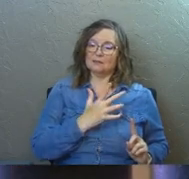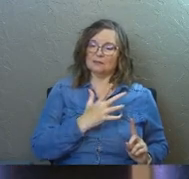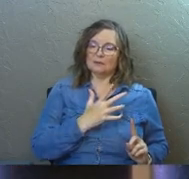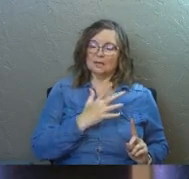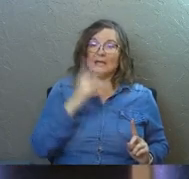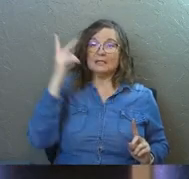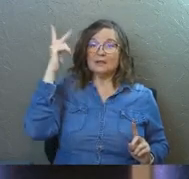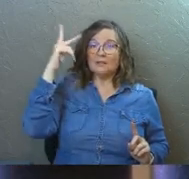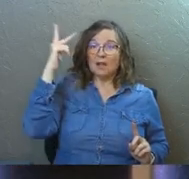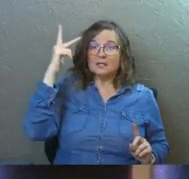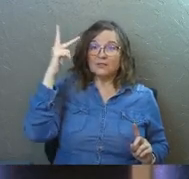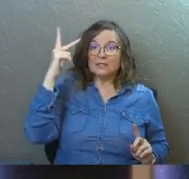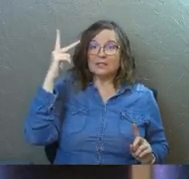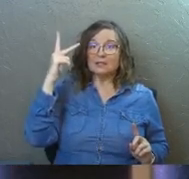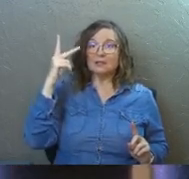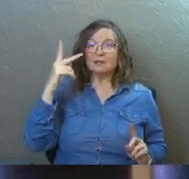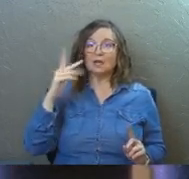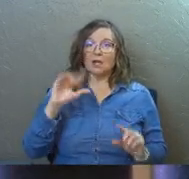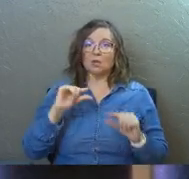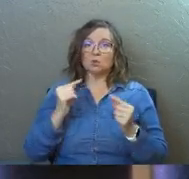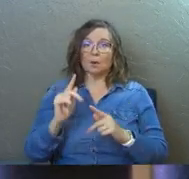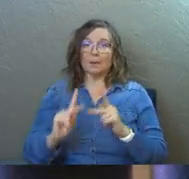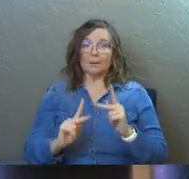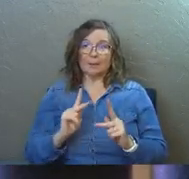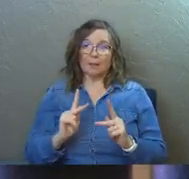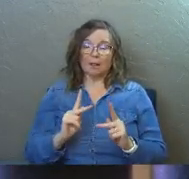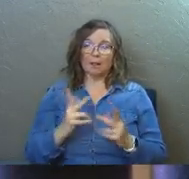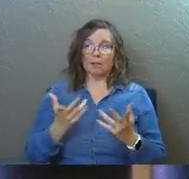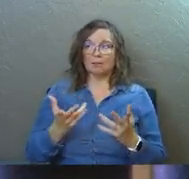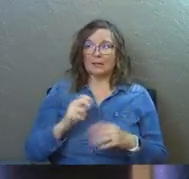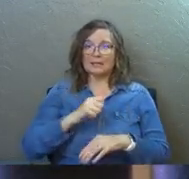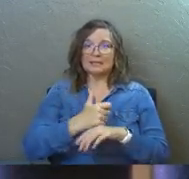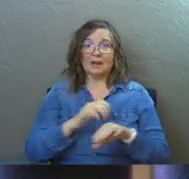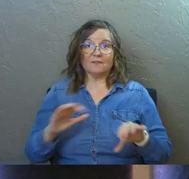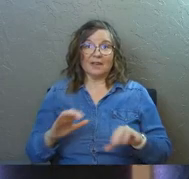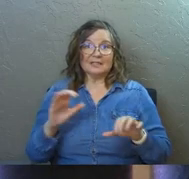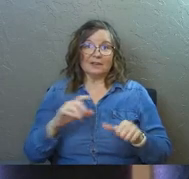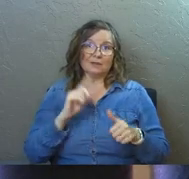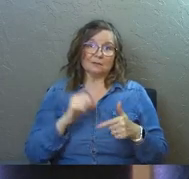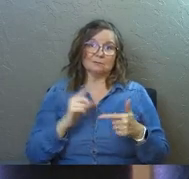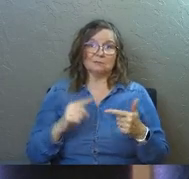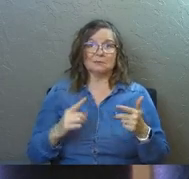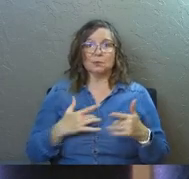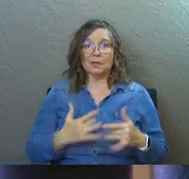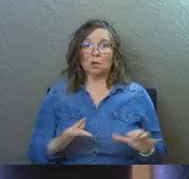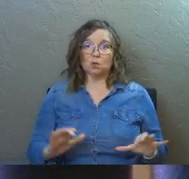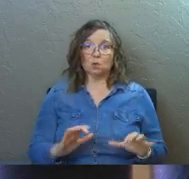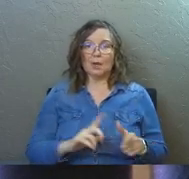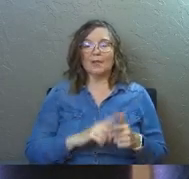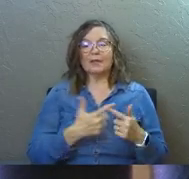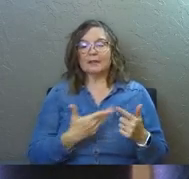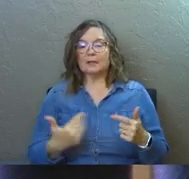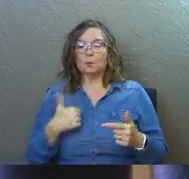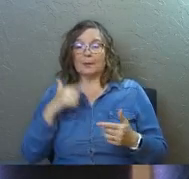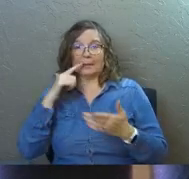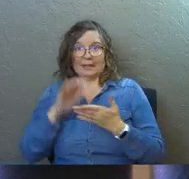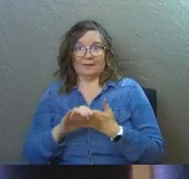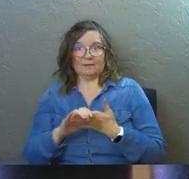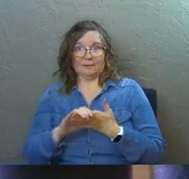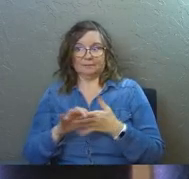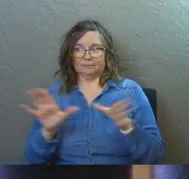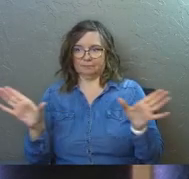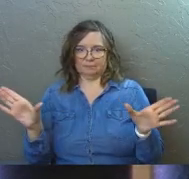Sometimes religion is a philosophy, and it's a group of people, and it's a set of activities that we do. And then there's things that we